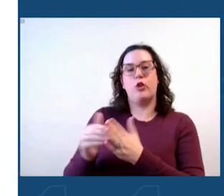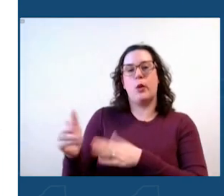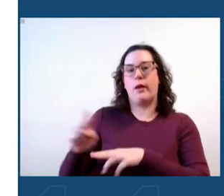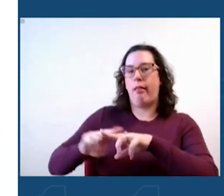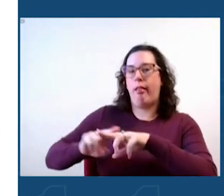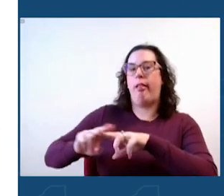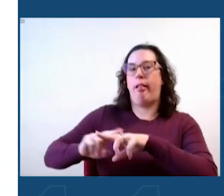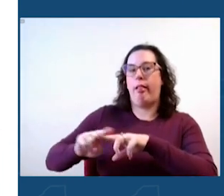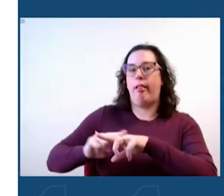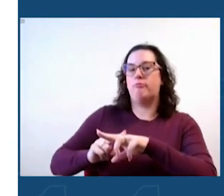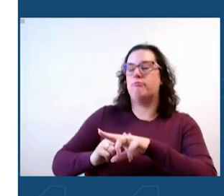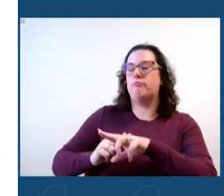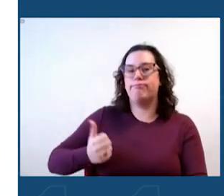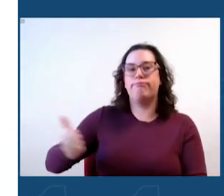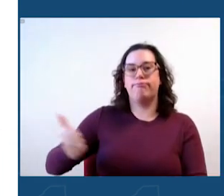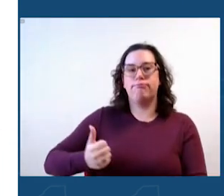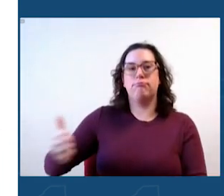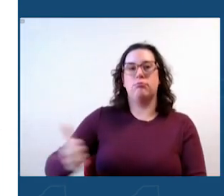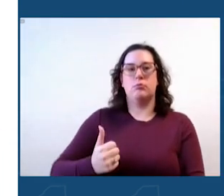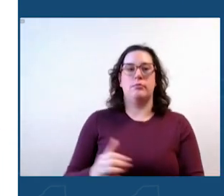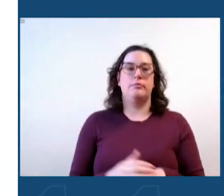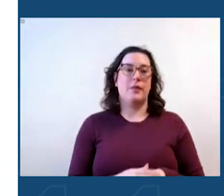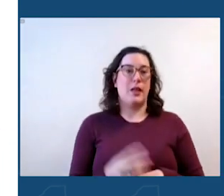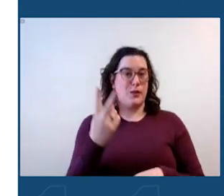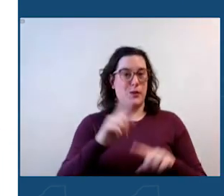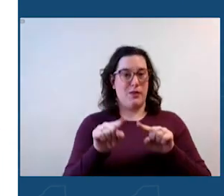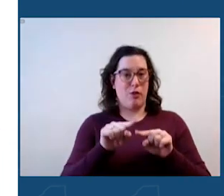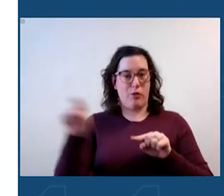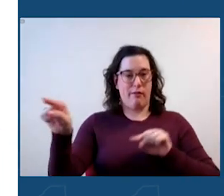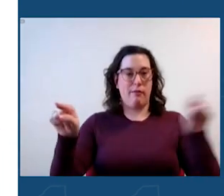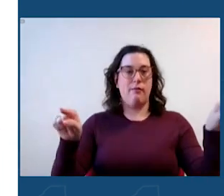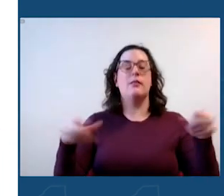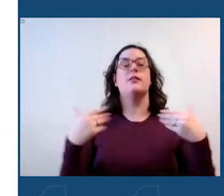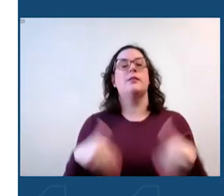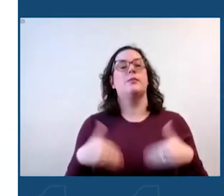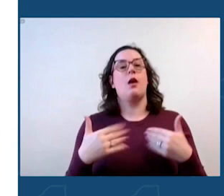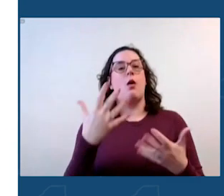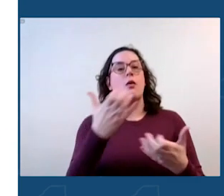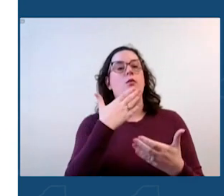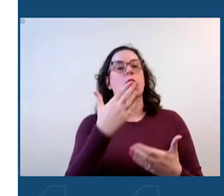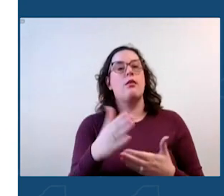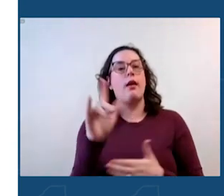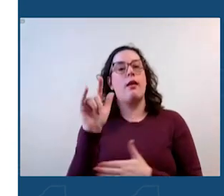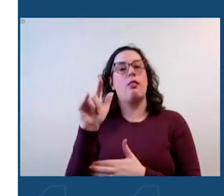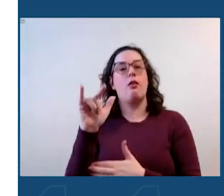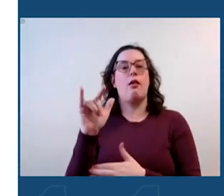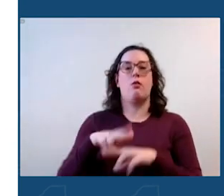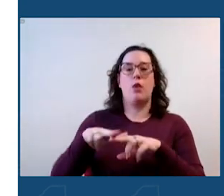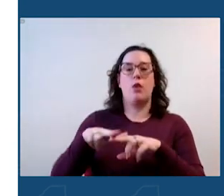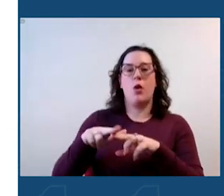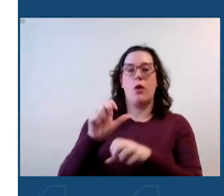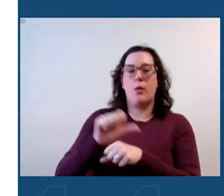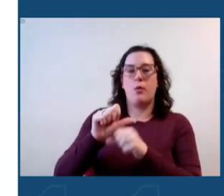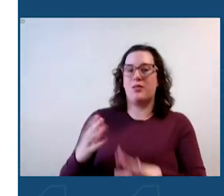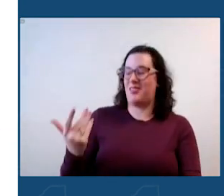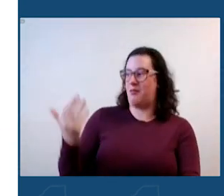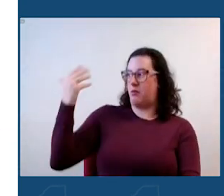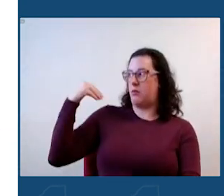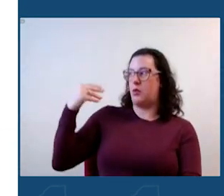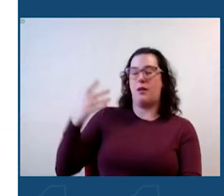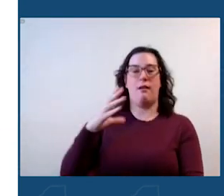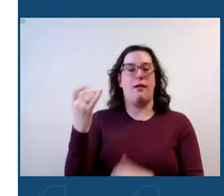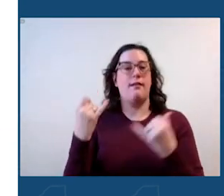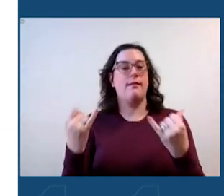service in two directions. I want to thank Long Island Railroad employees, past and present,